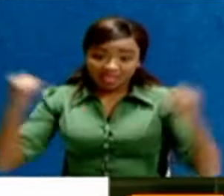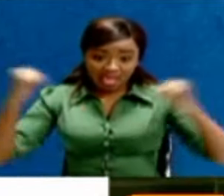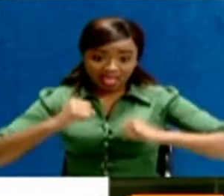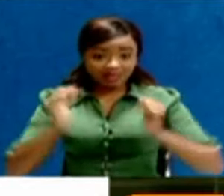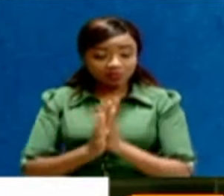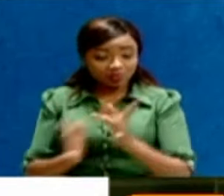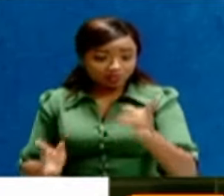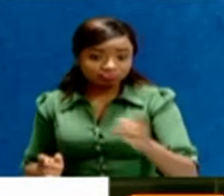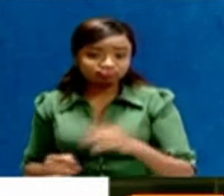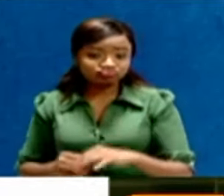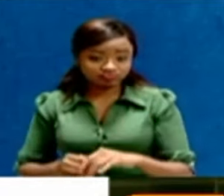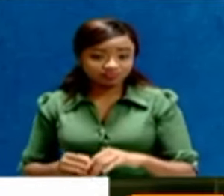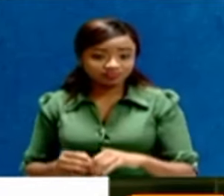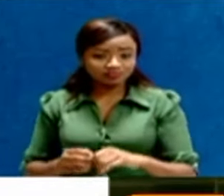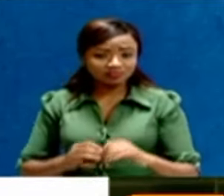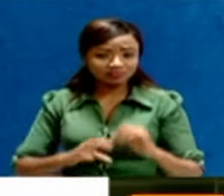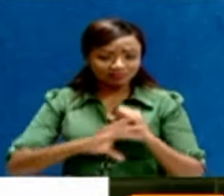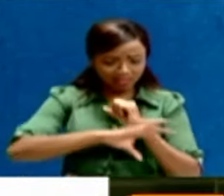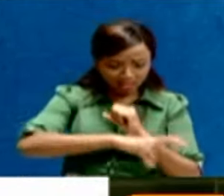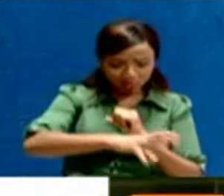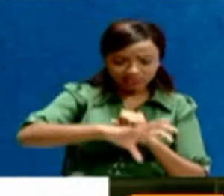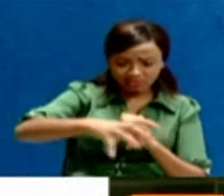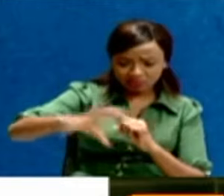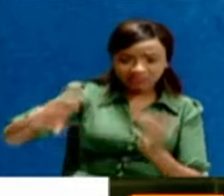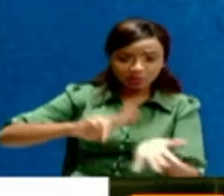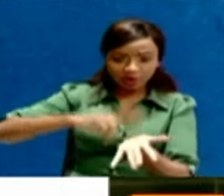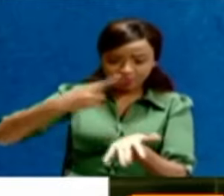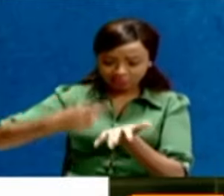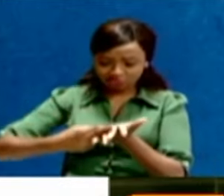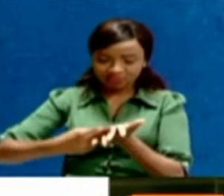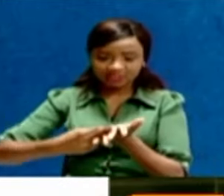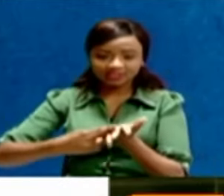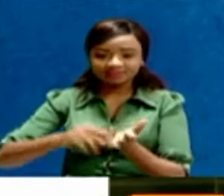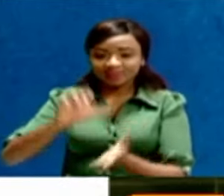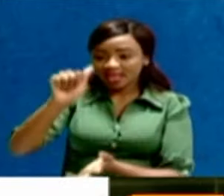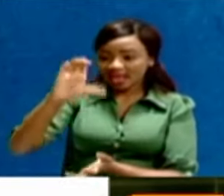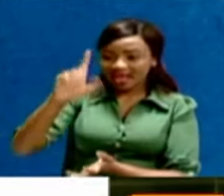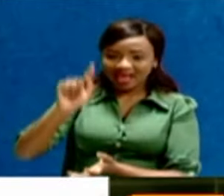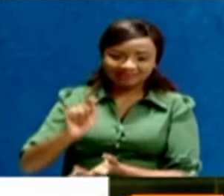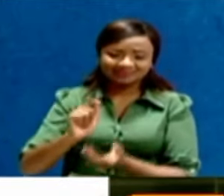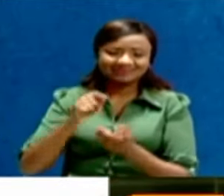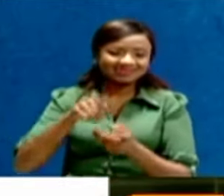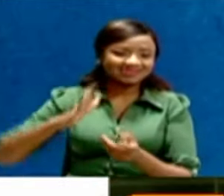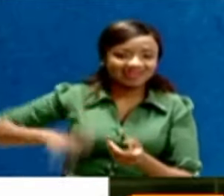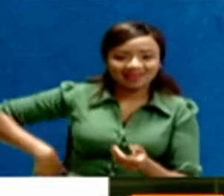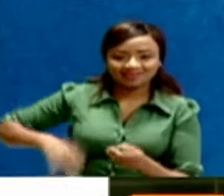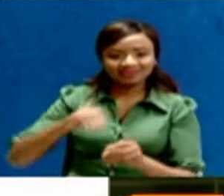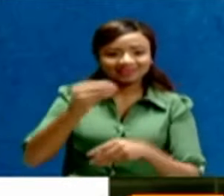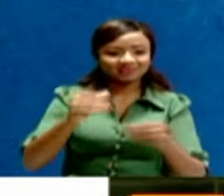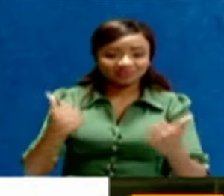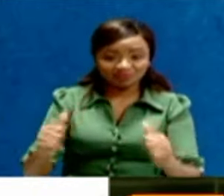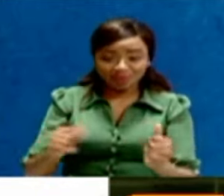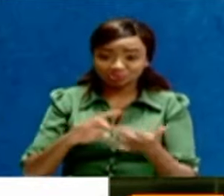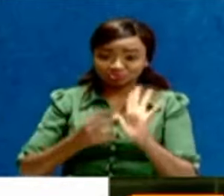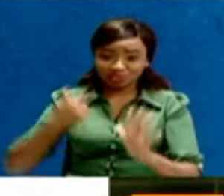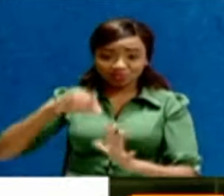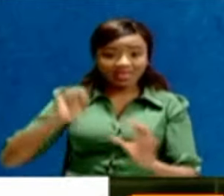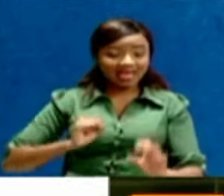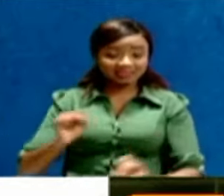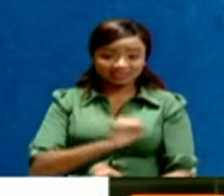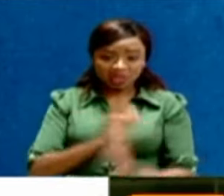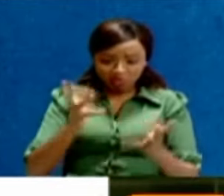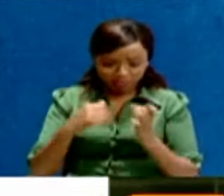you. County Allocation Revenue Act is late, and therefore, as a Senate, we need to